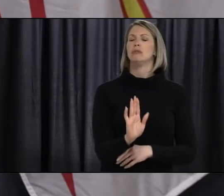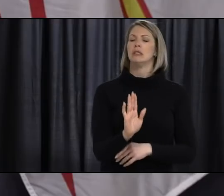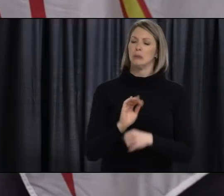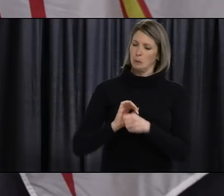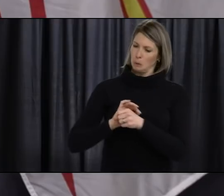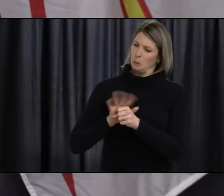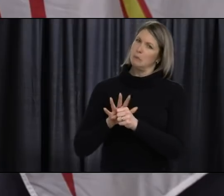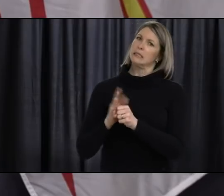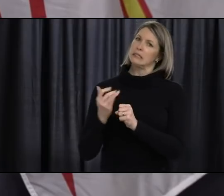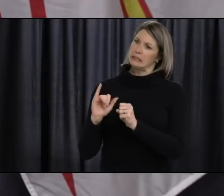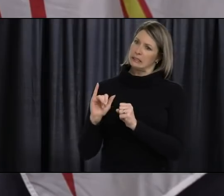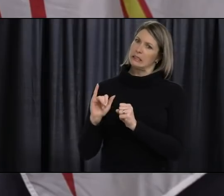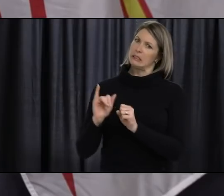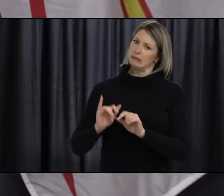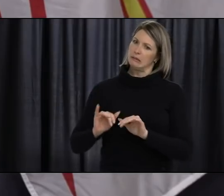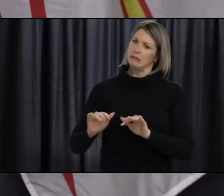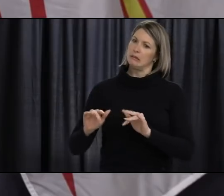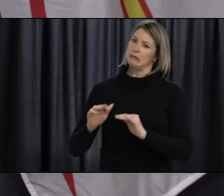can to reduce its spread.